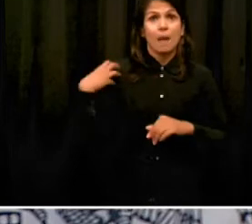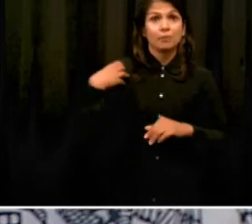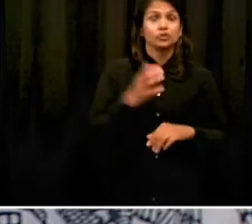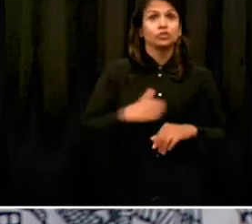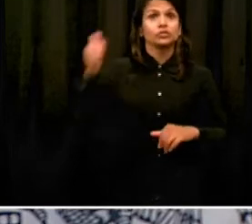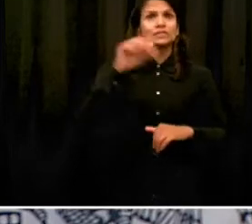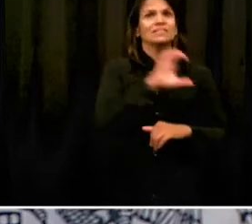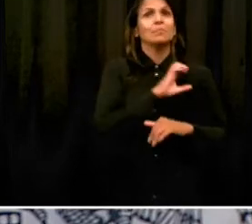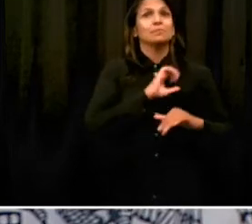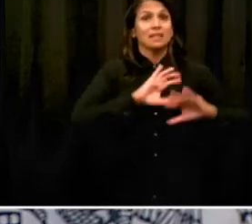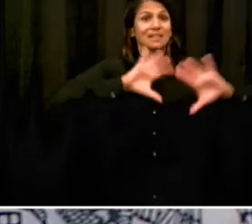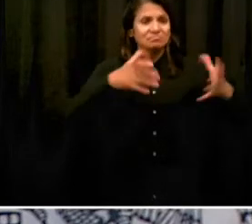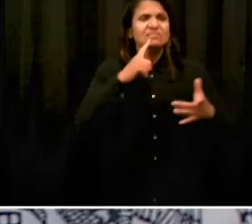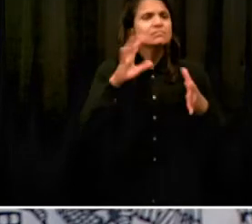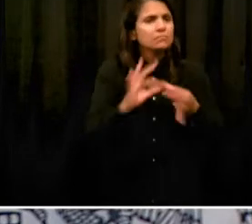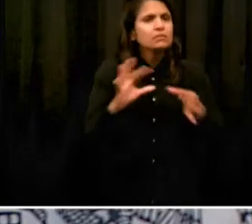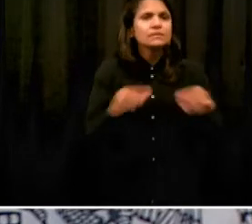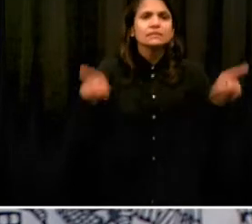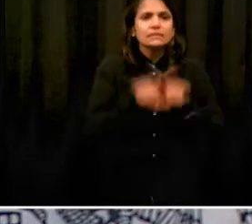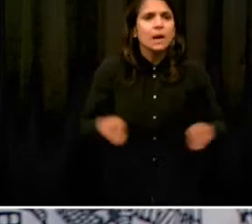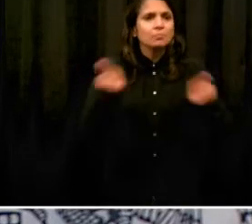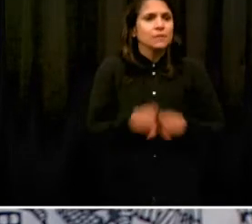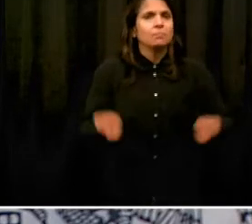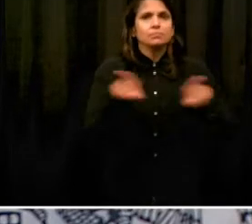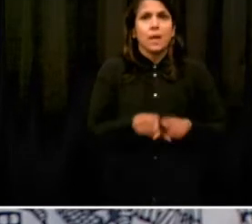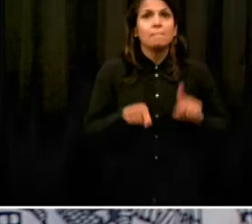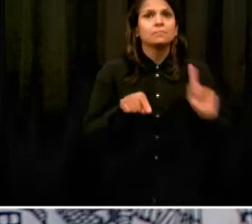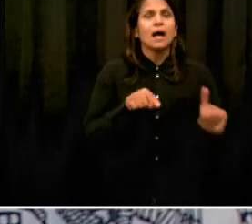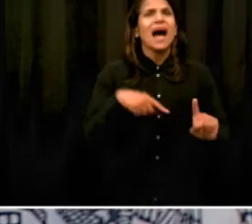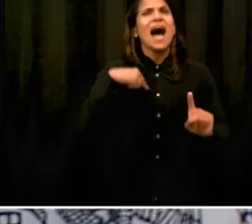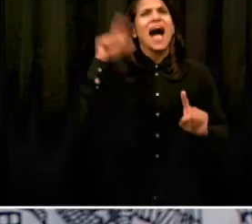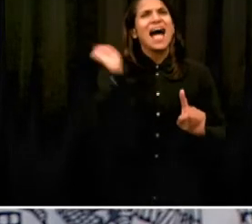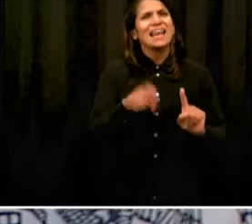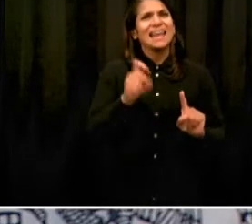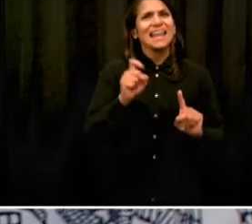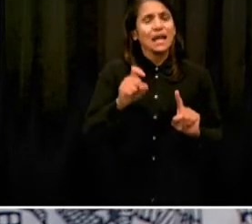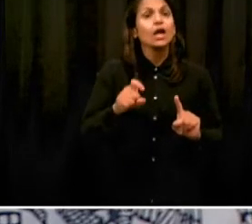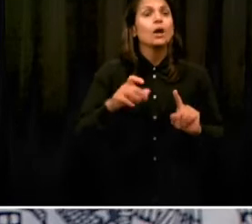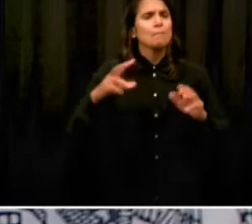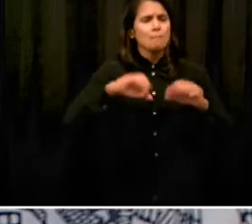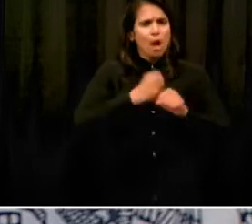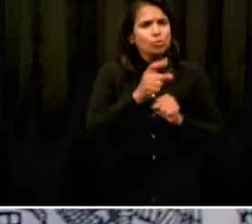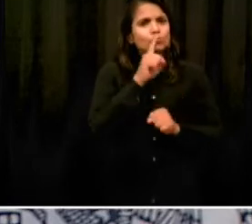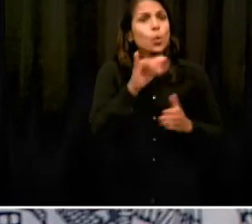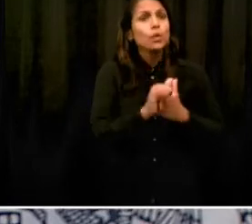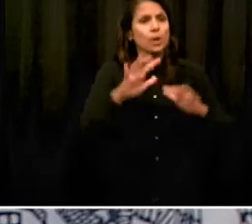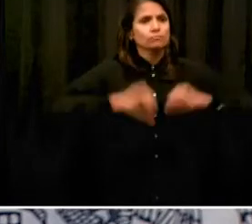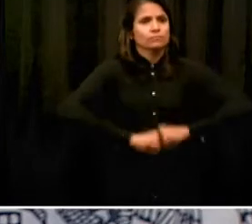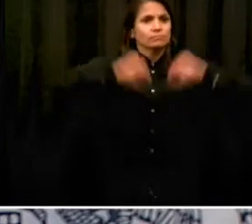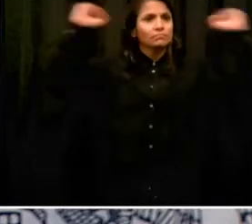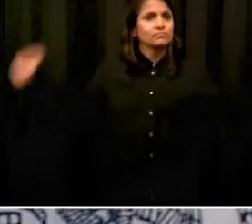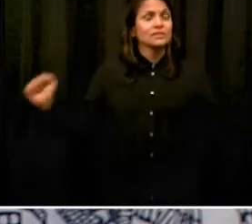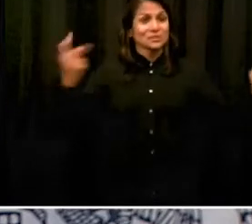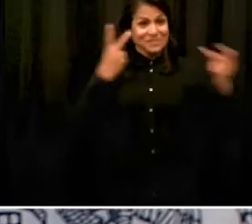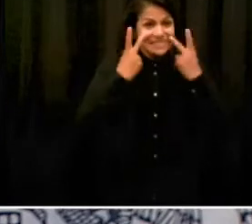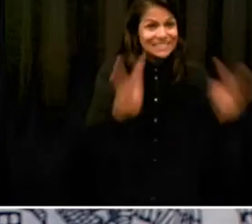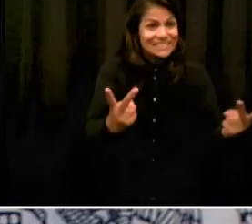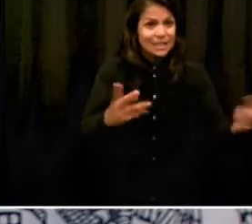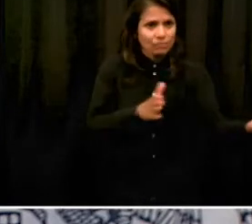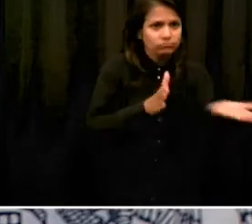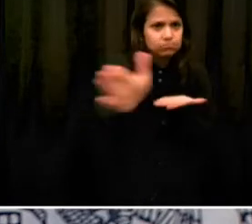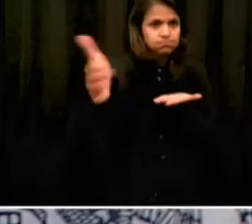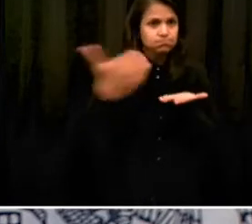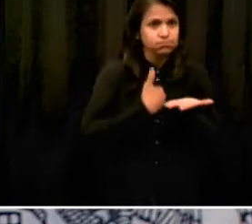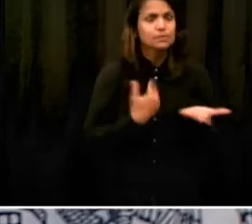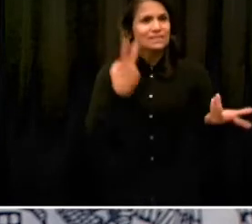more transparency, including the ability to be transparent in the discipline process, which wasn't allowable under